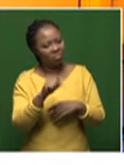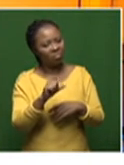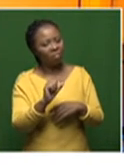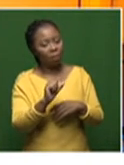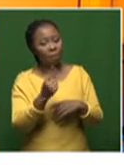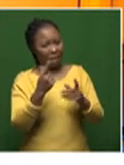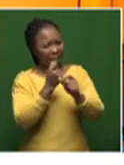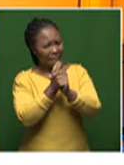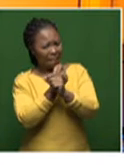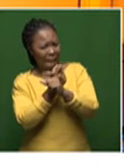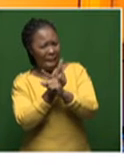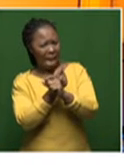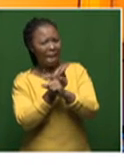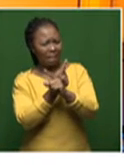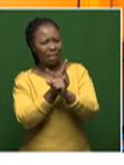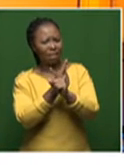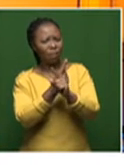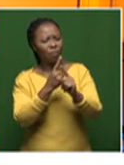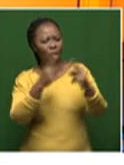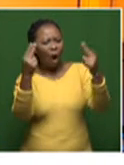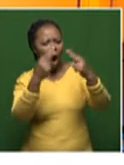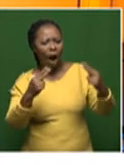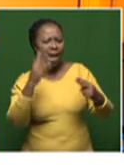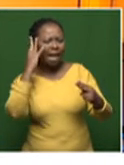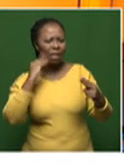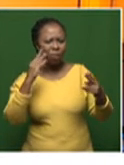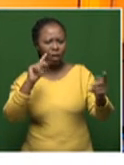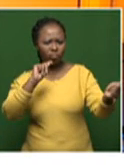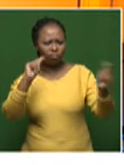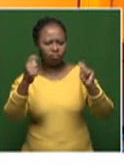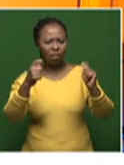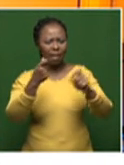a taxi into an immersive art experience. What did that entail?